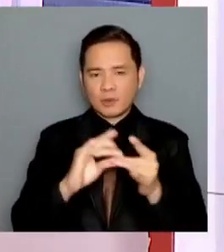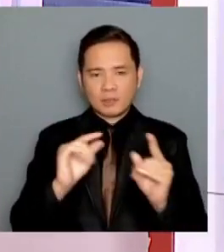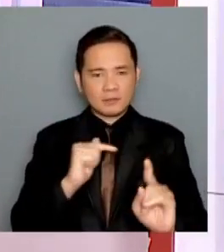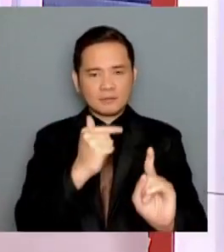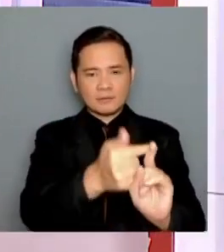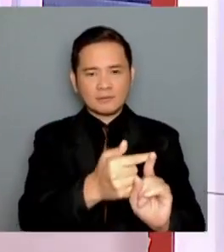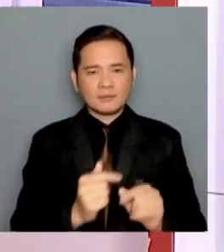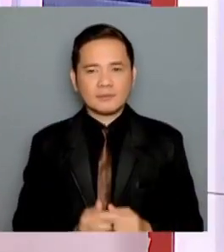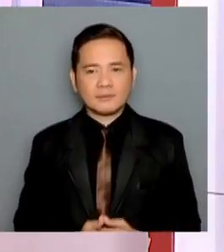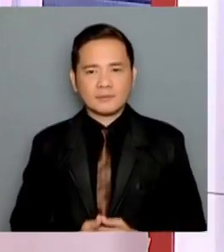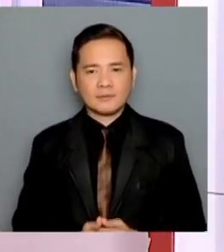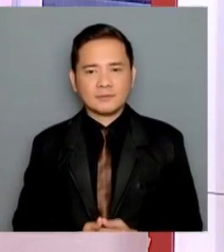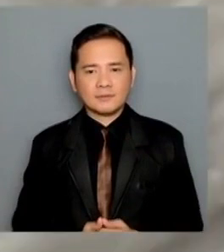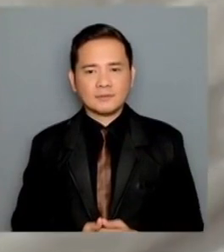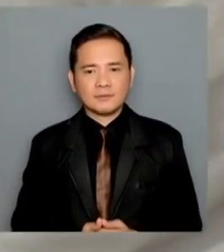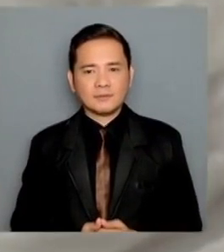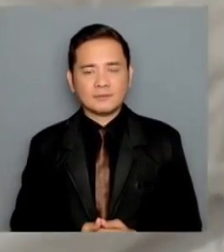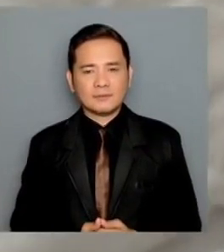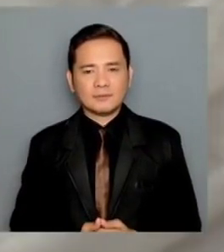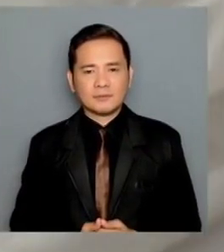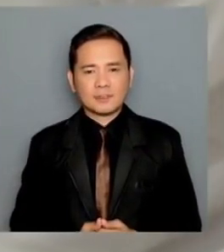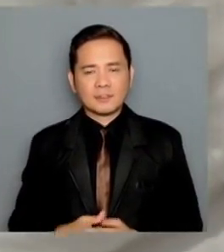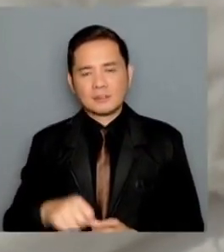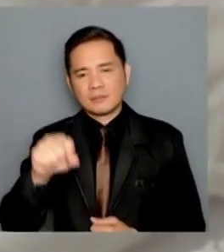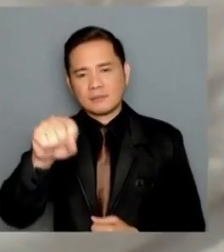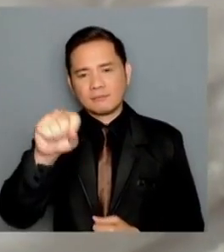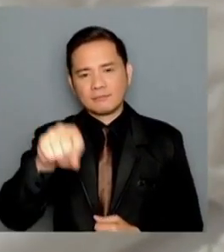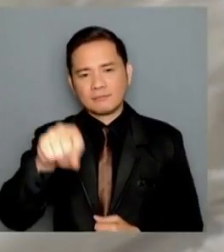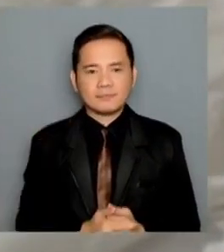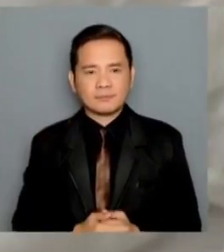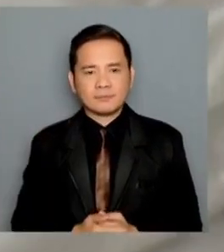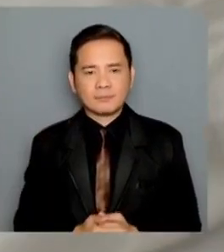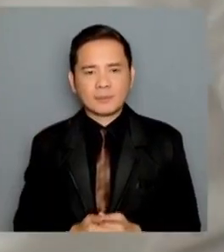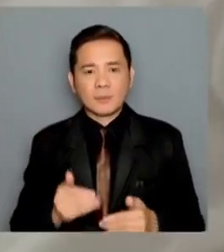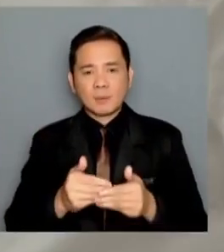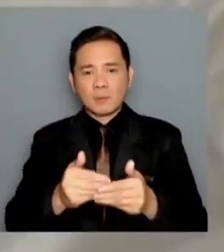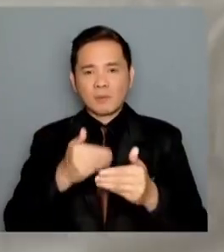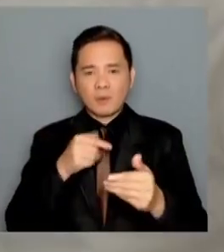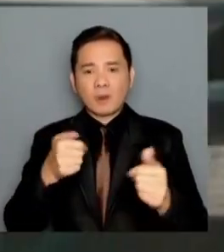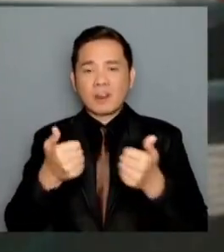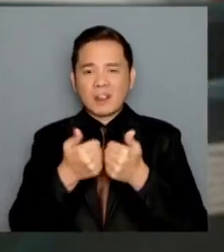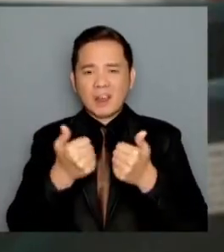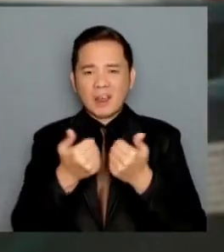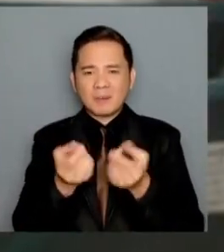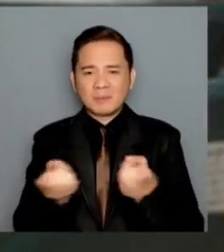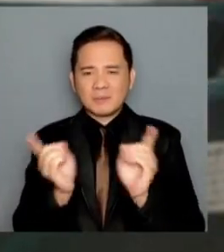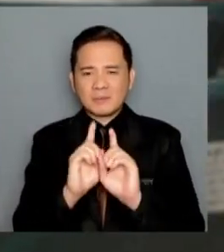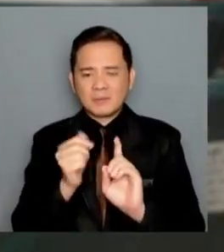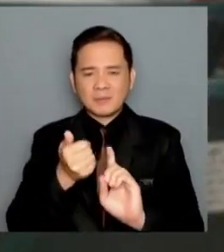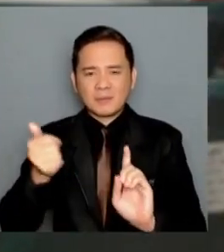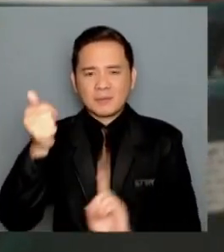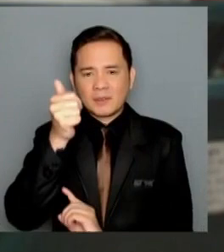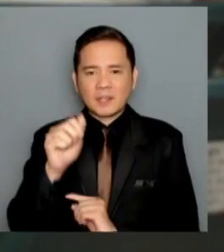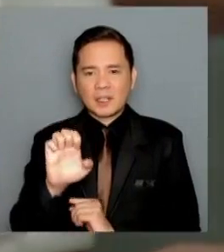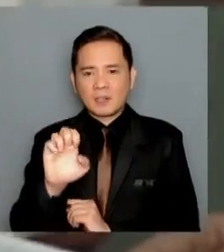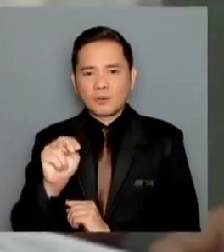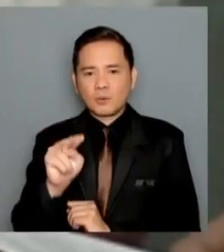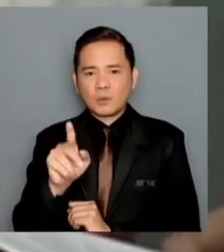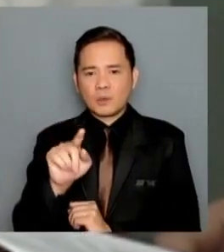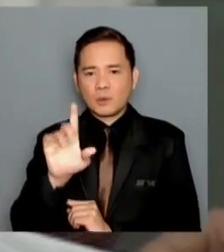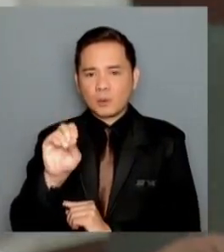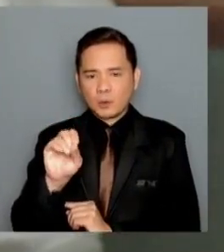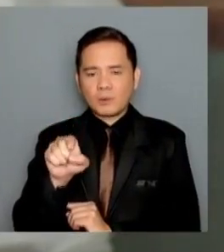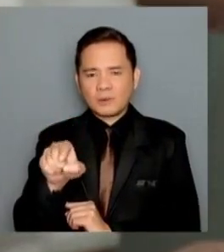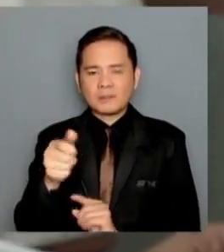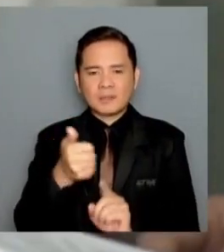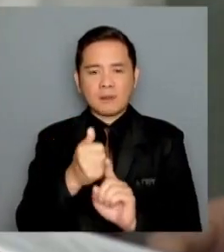you. Yes, Stanley, former Philippine Amusement and Gaming Corporation chairperson Efraim Gemino was found guilty beyond reasonable